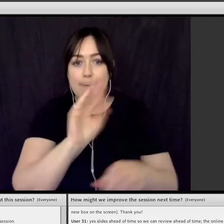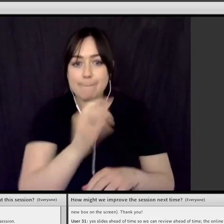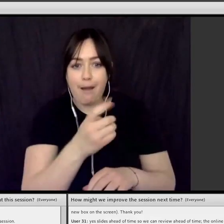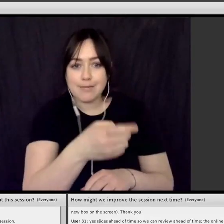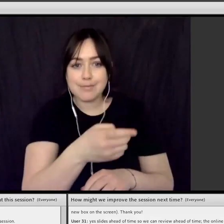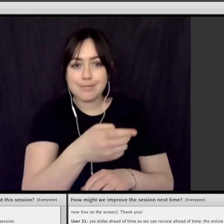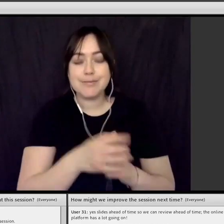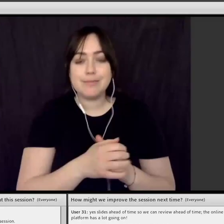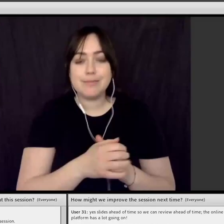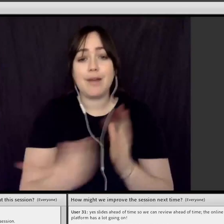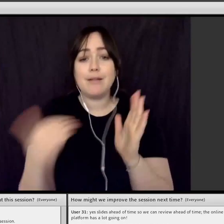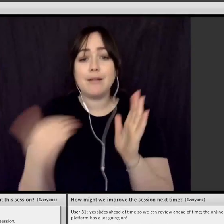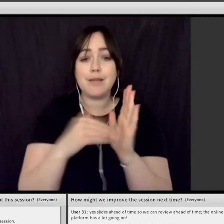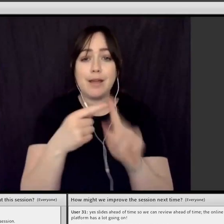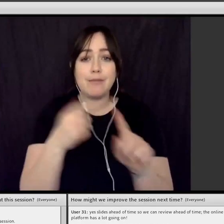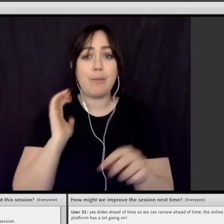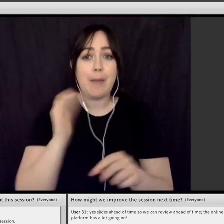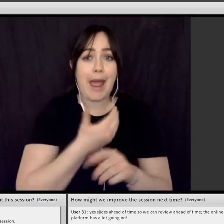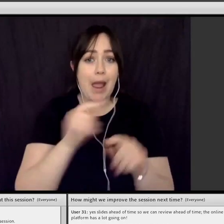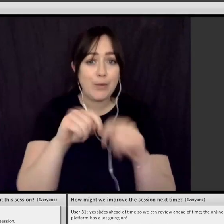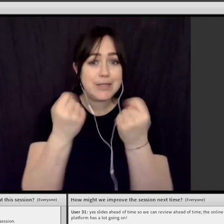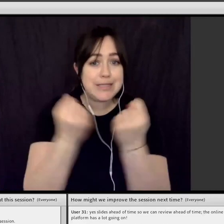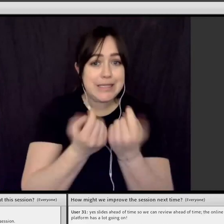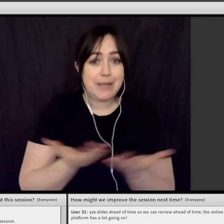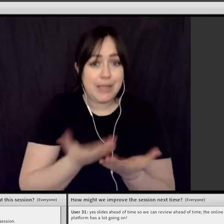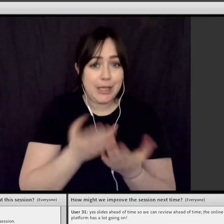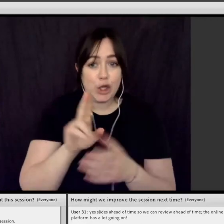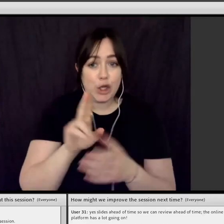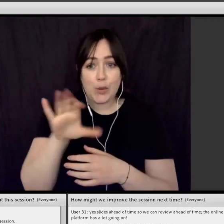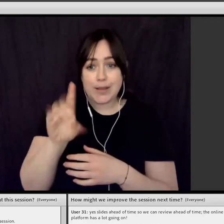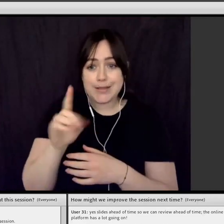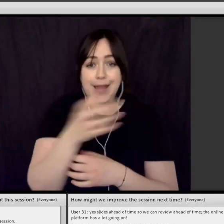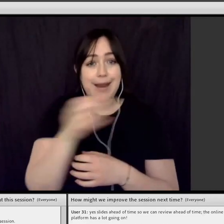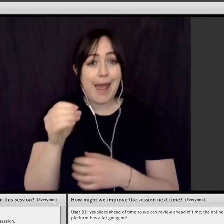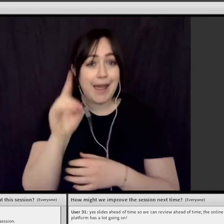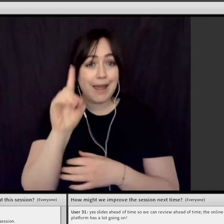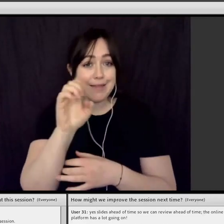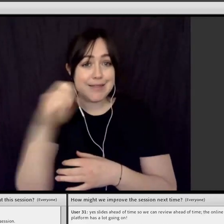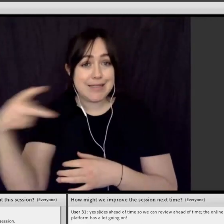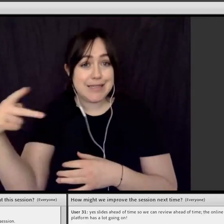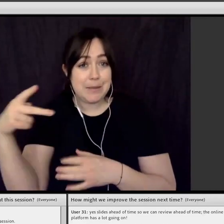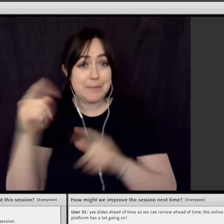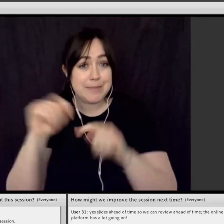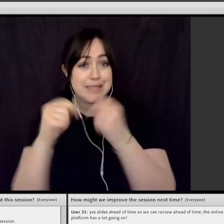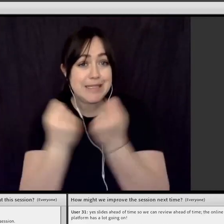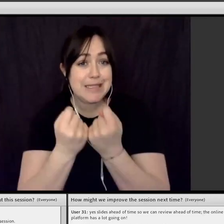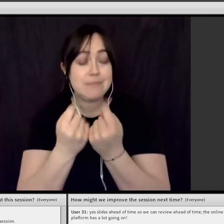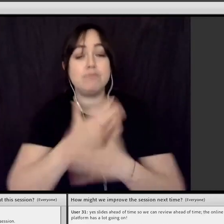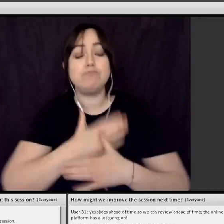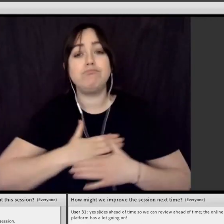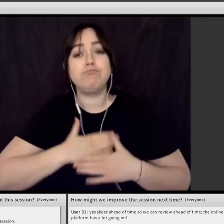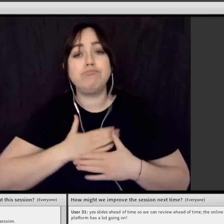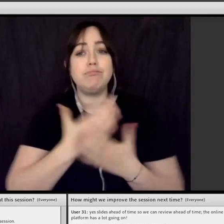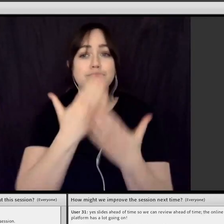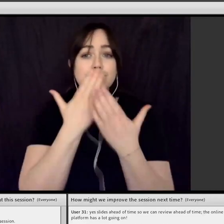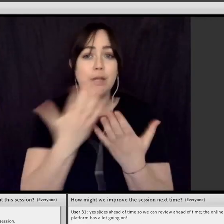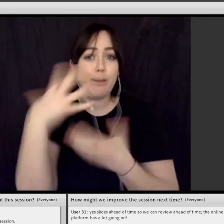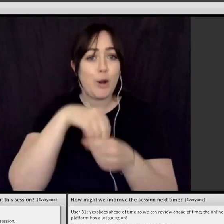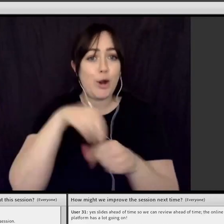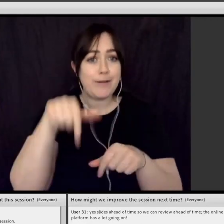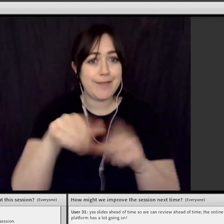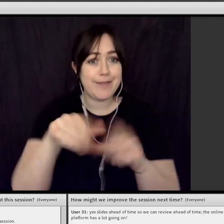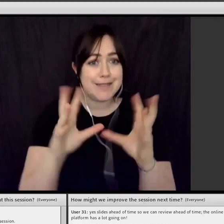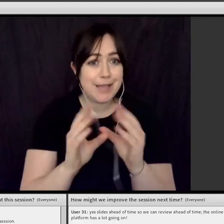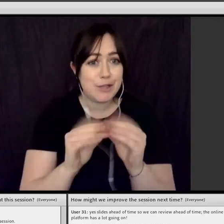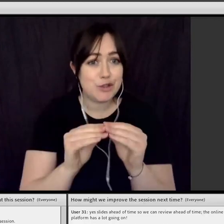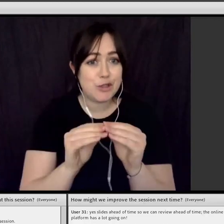at USAID and the DEEP team, we so appreciate you being a part of this session, and we look forward to meeting with you again on